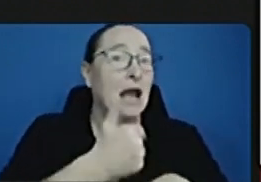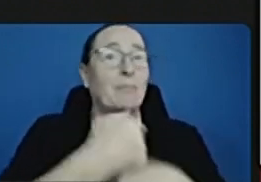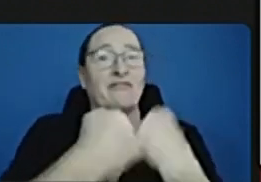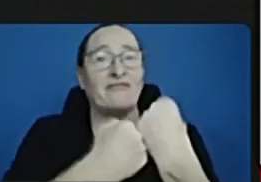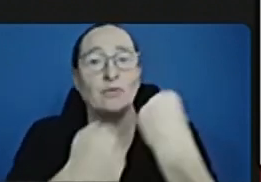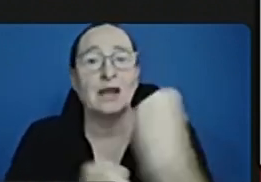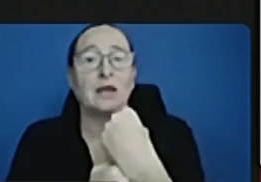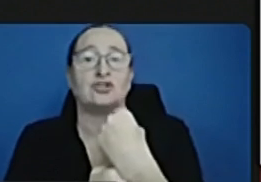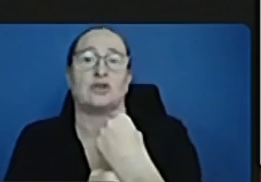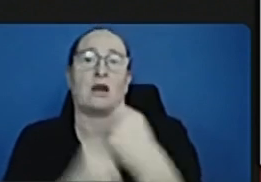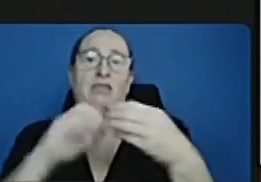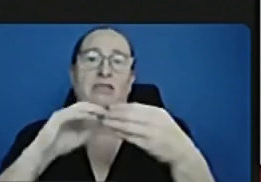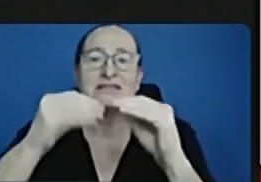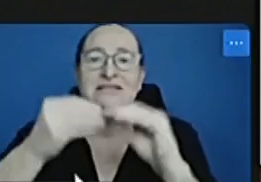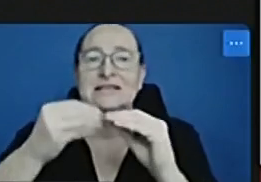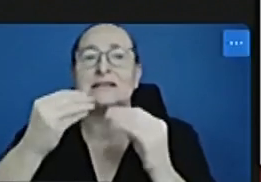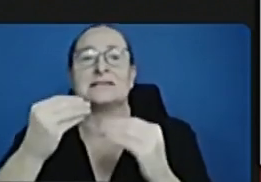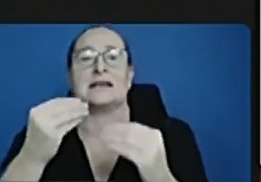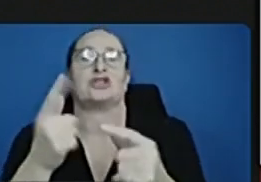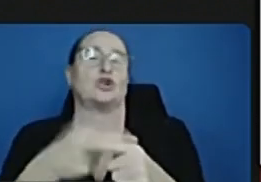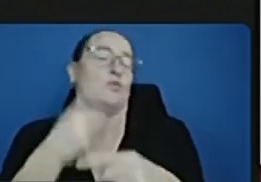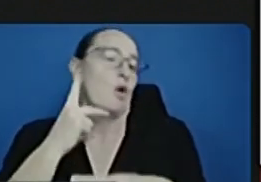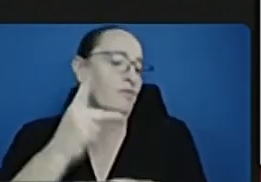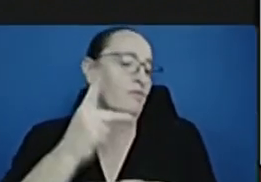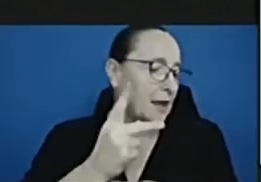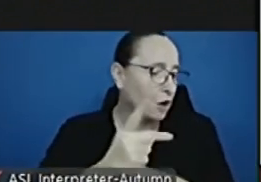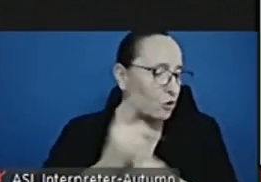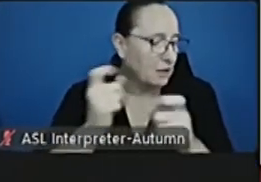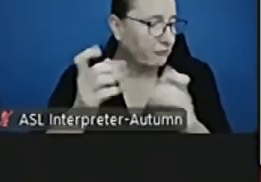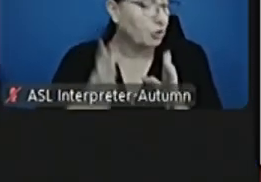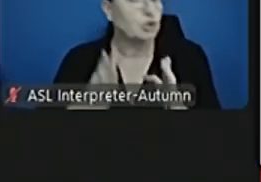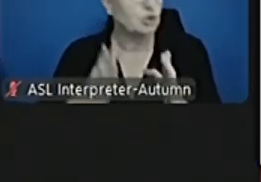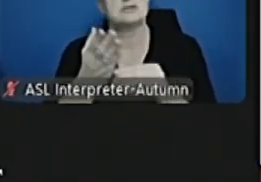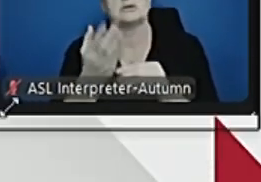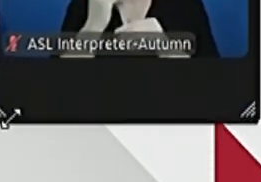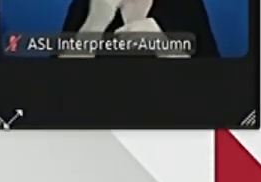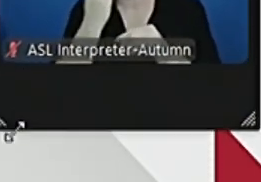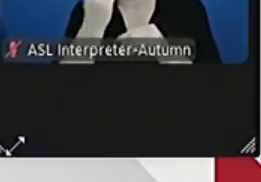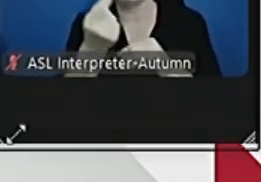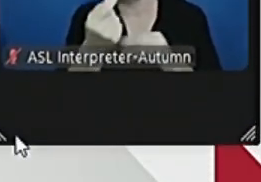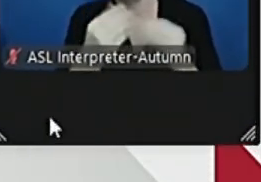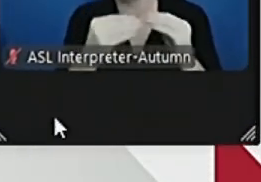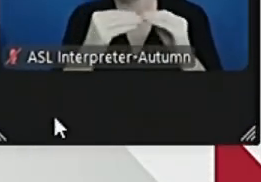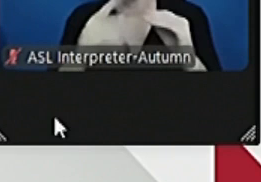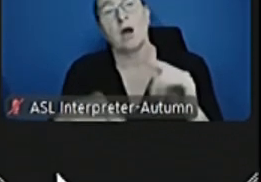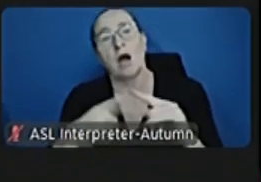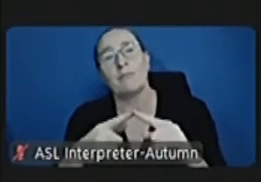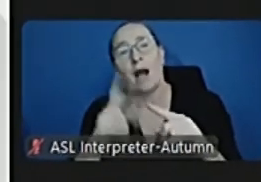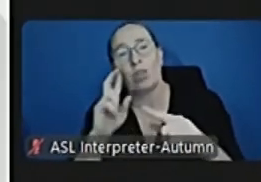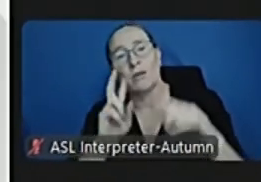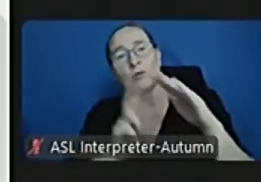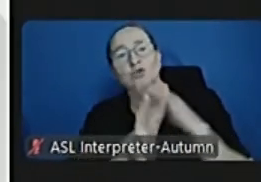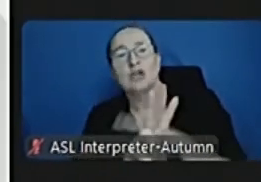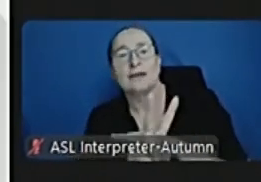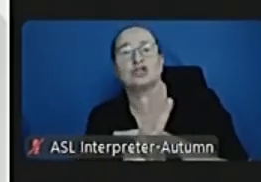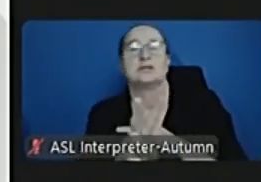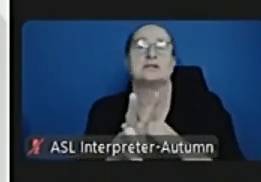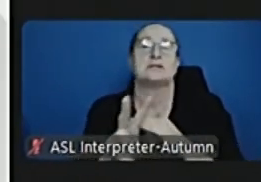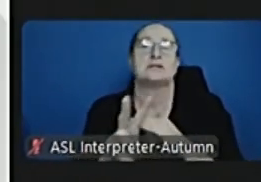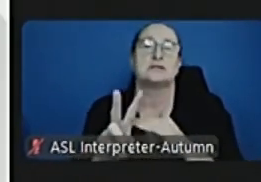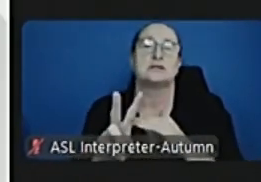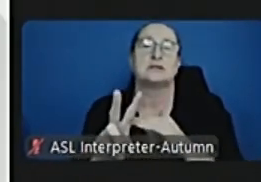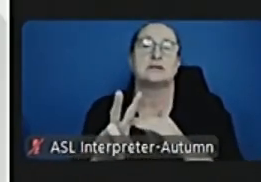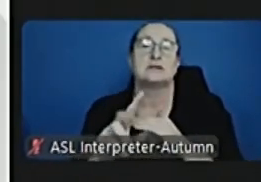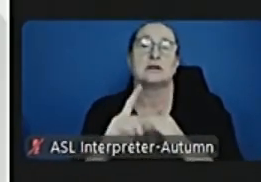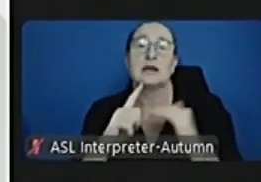know the statistics, you know the caregivers, you know a little bit more about what the projections are, because here we are,